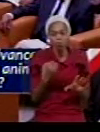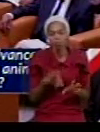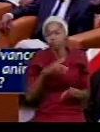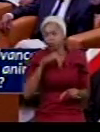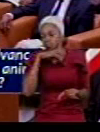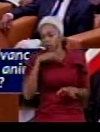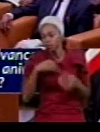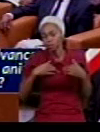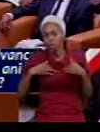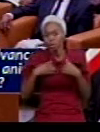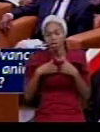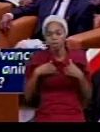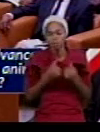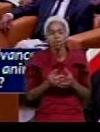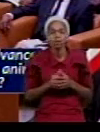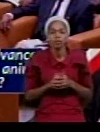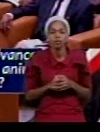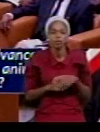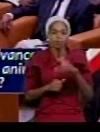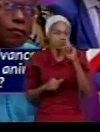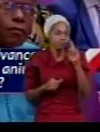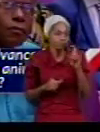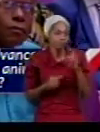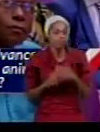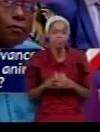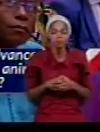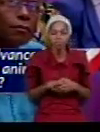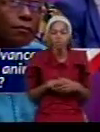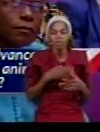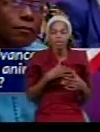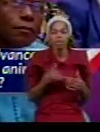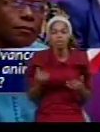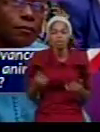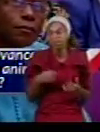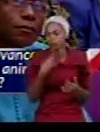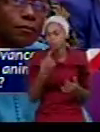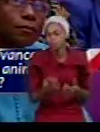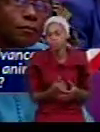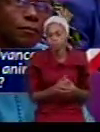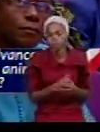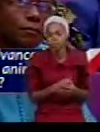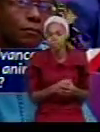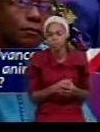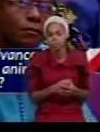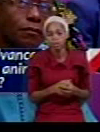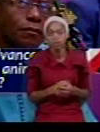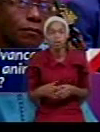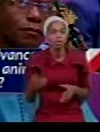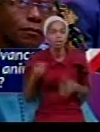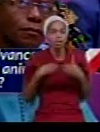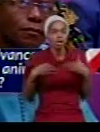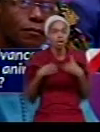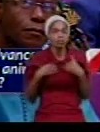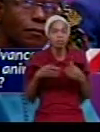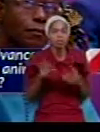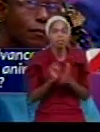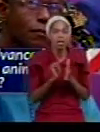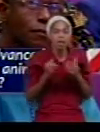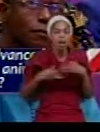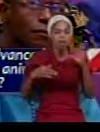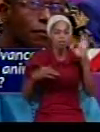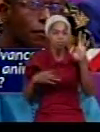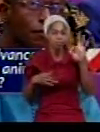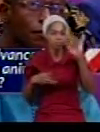Yes. The animals that have film and scale, they are the ones that are categorized as clean that we should